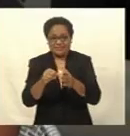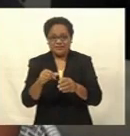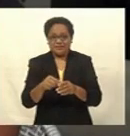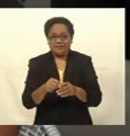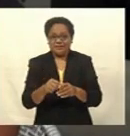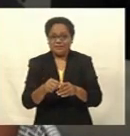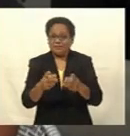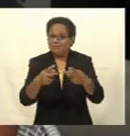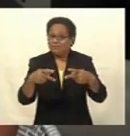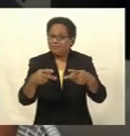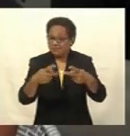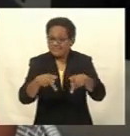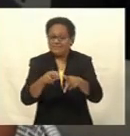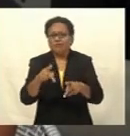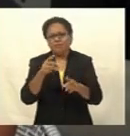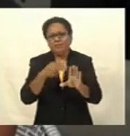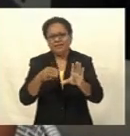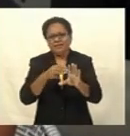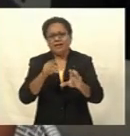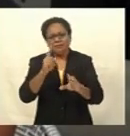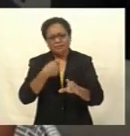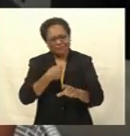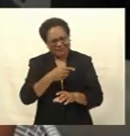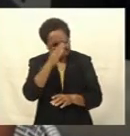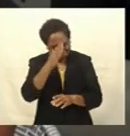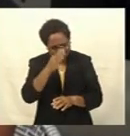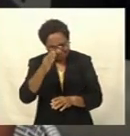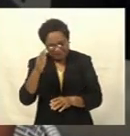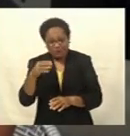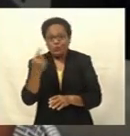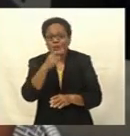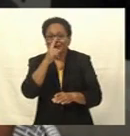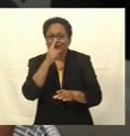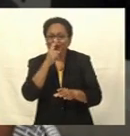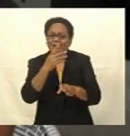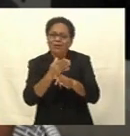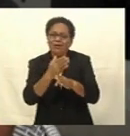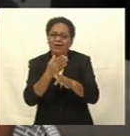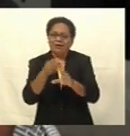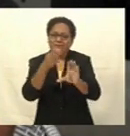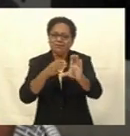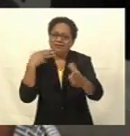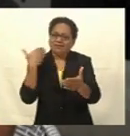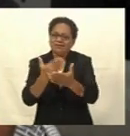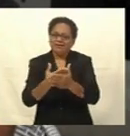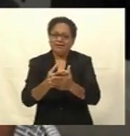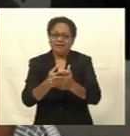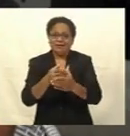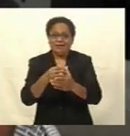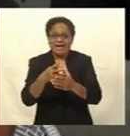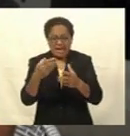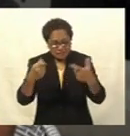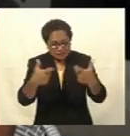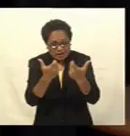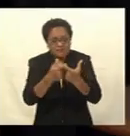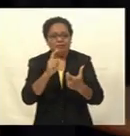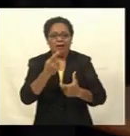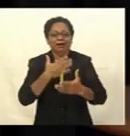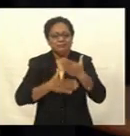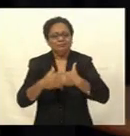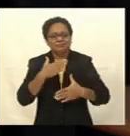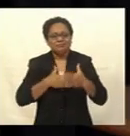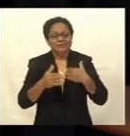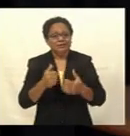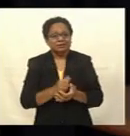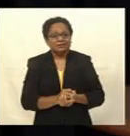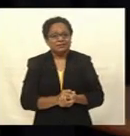taken my hat off for those in the media that have hung on, and I'm really grateful,